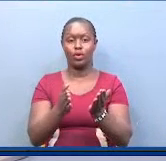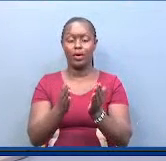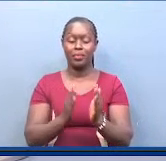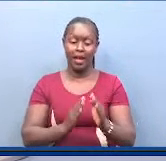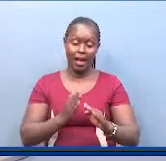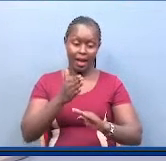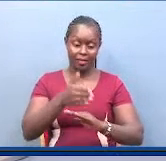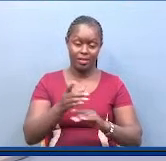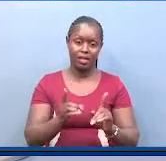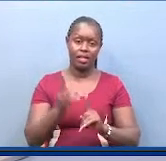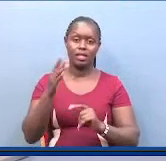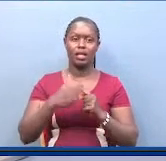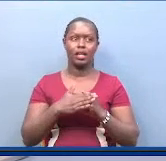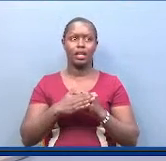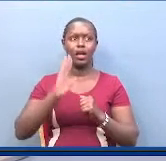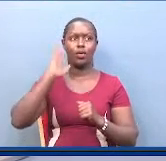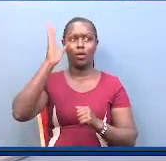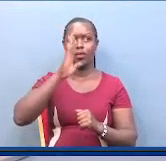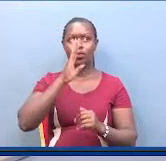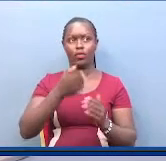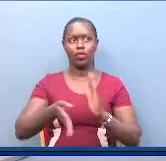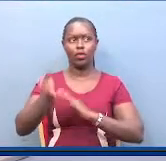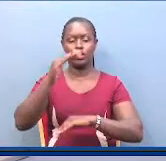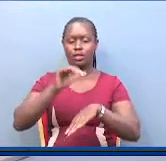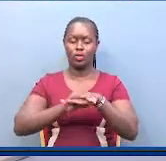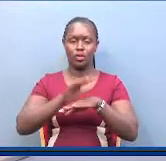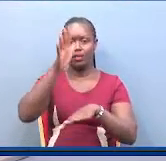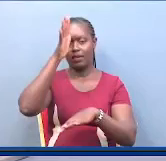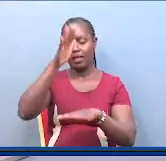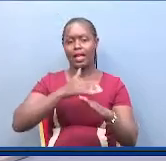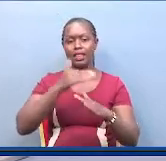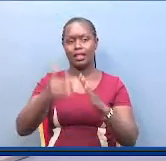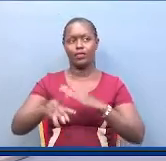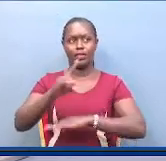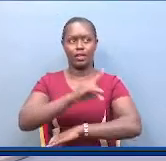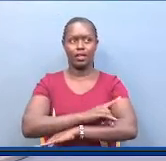nine by the will of God. And you know, God is a good father. Absolutely. At the end of the day,